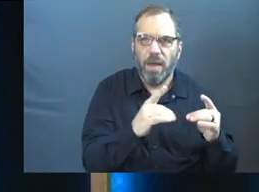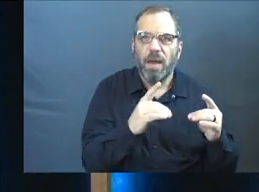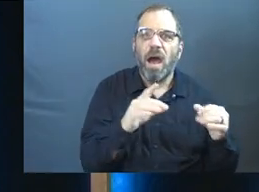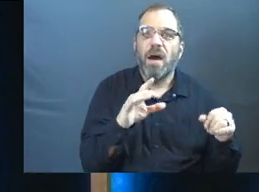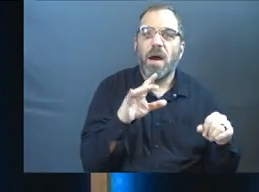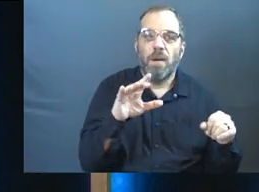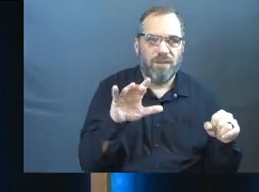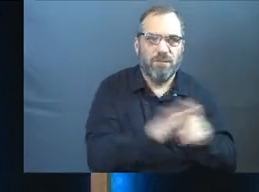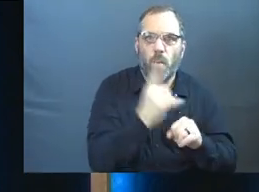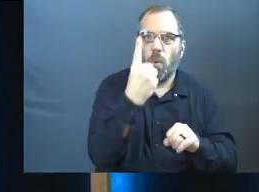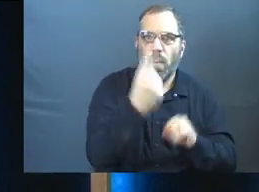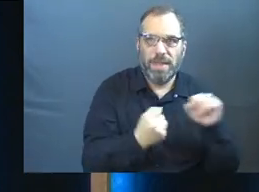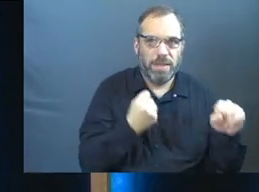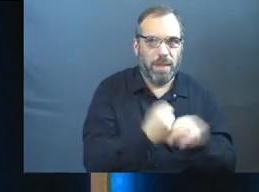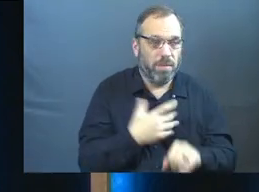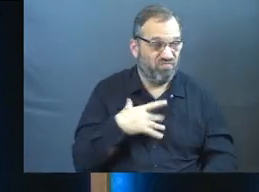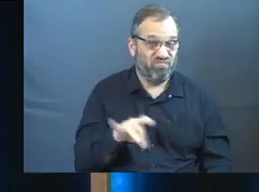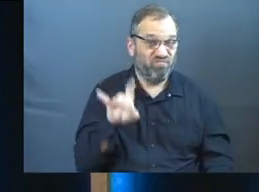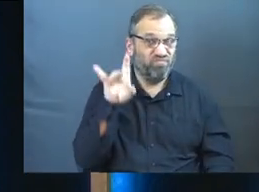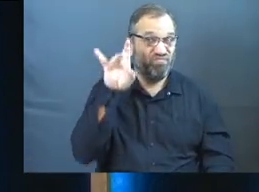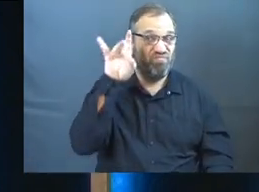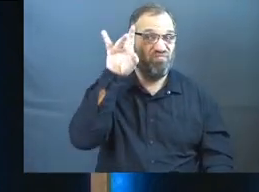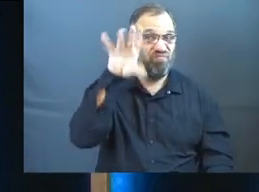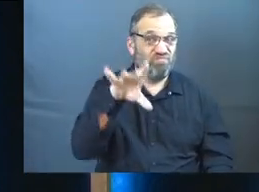full calendar year. Just throw that out there.